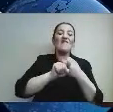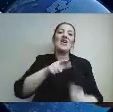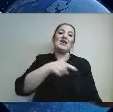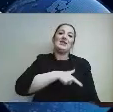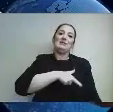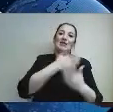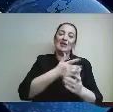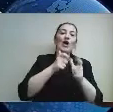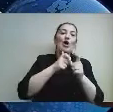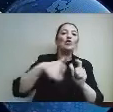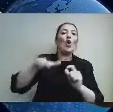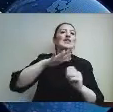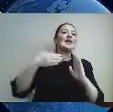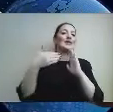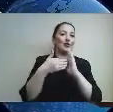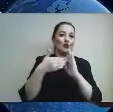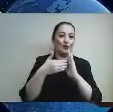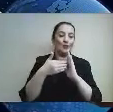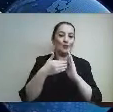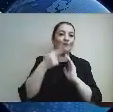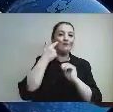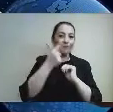these cities.